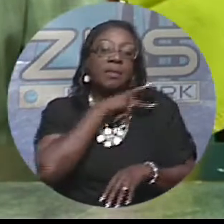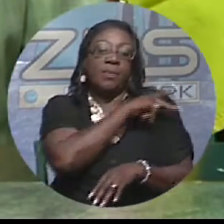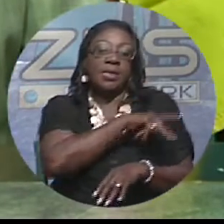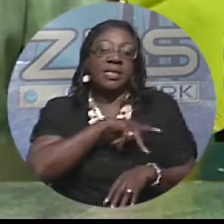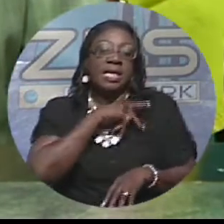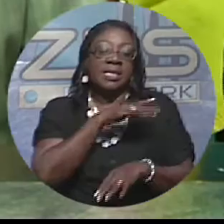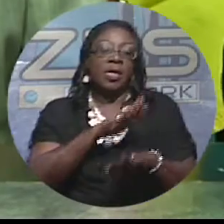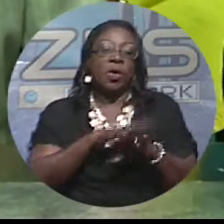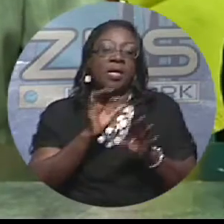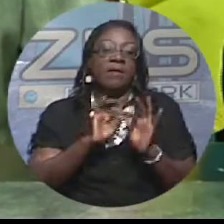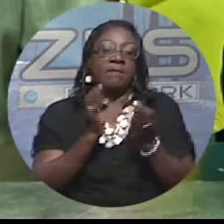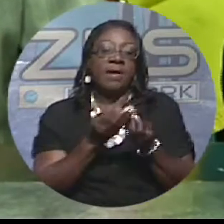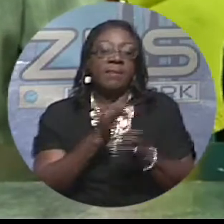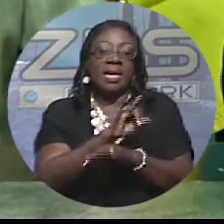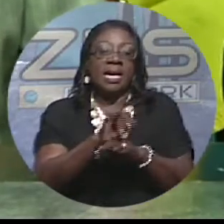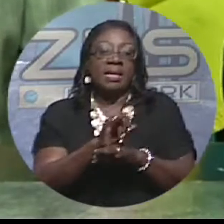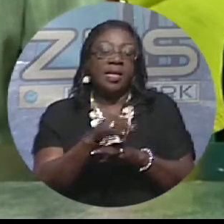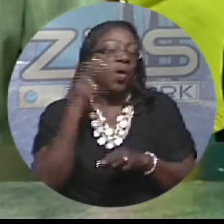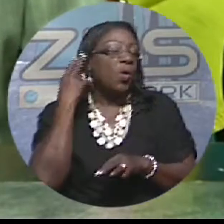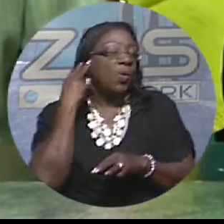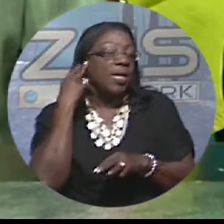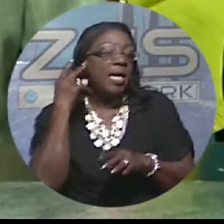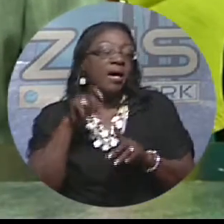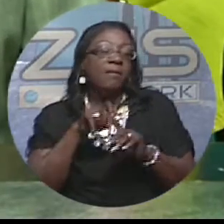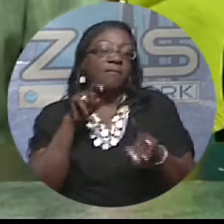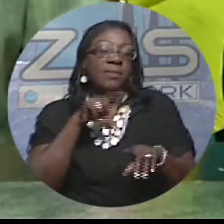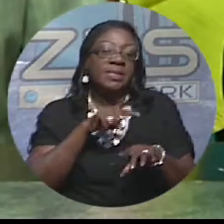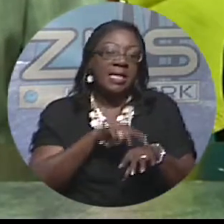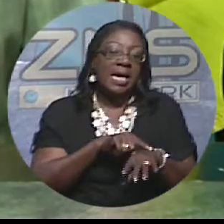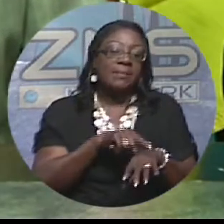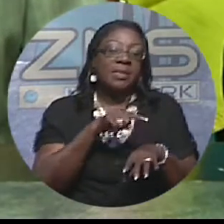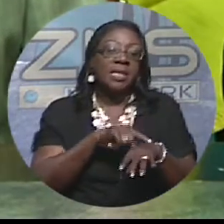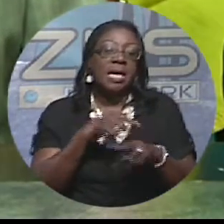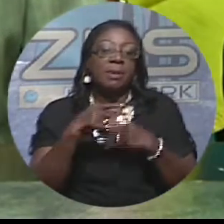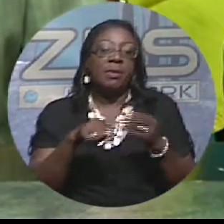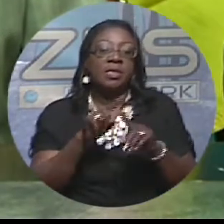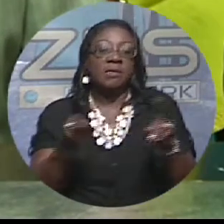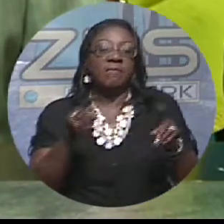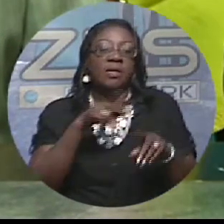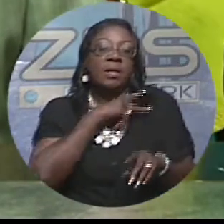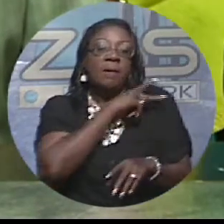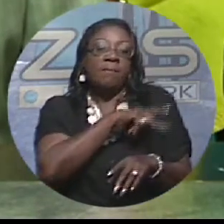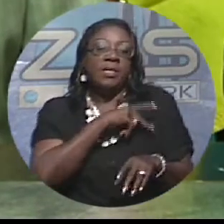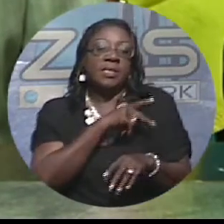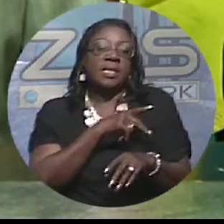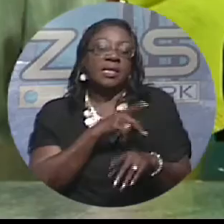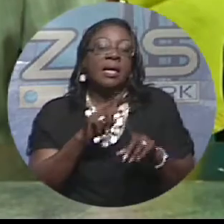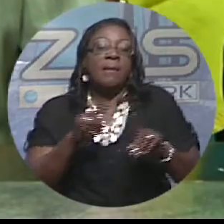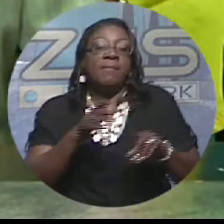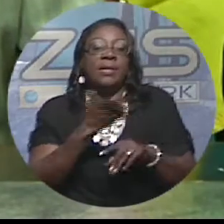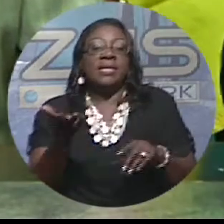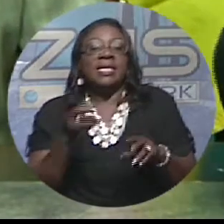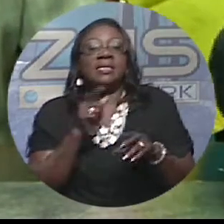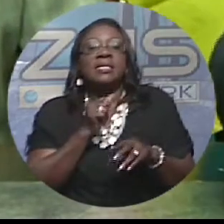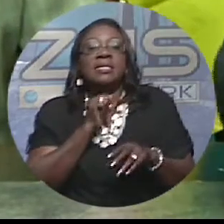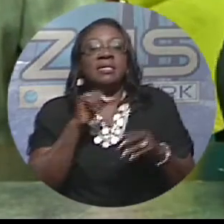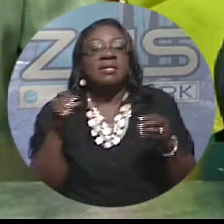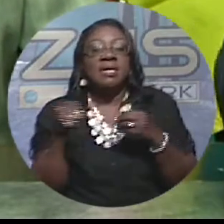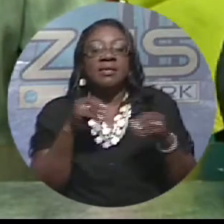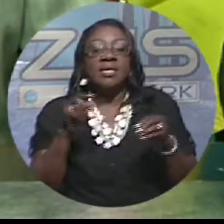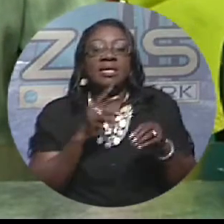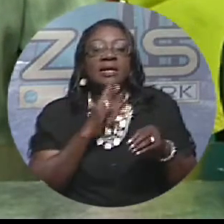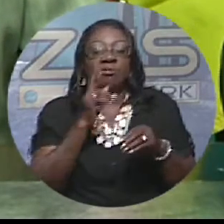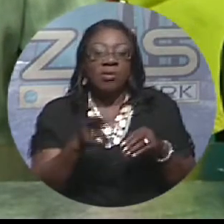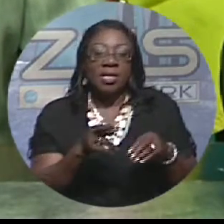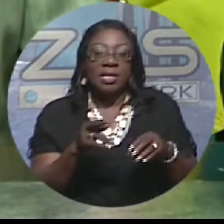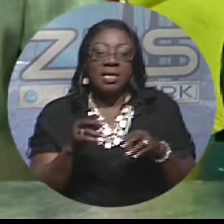islands, we hear from time to time about these personalities, but there is nothing that really